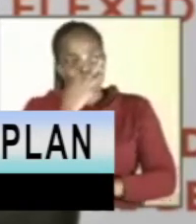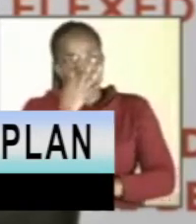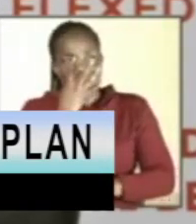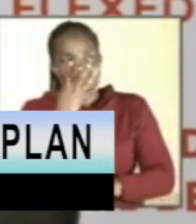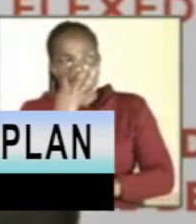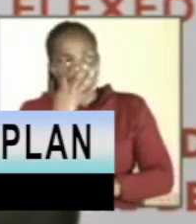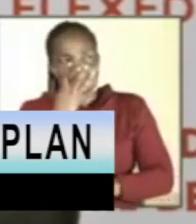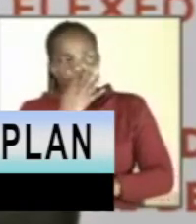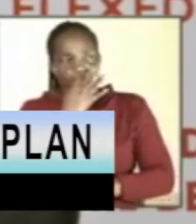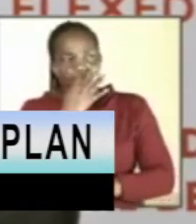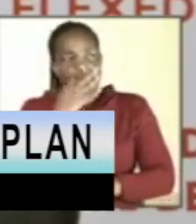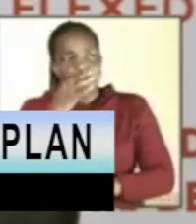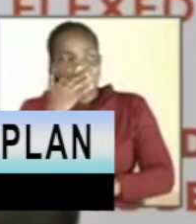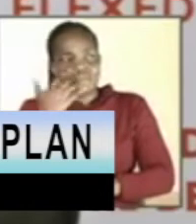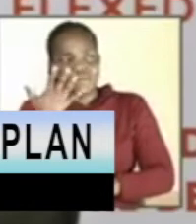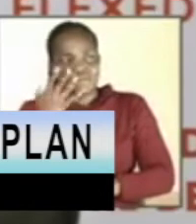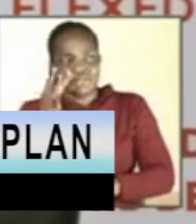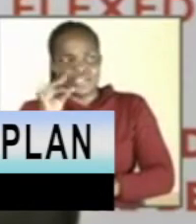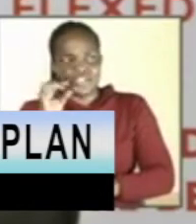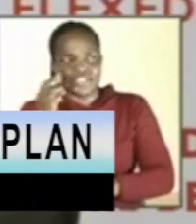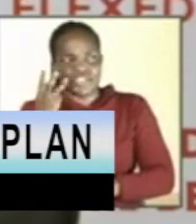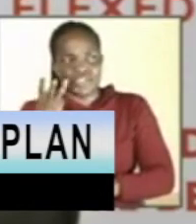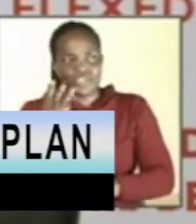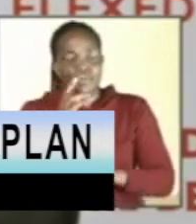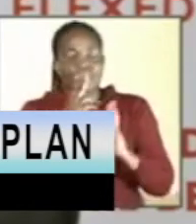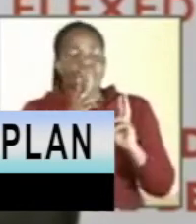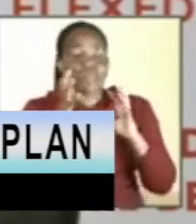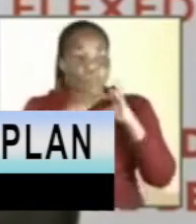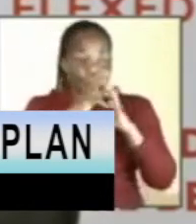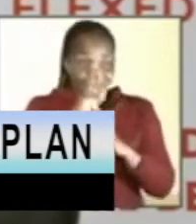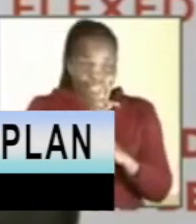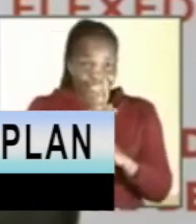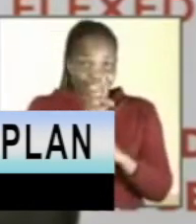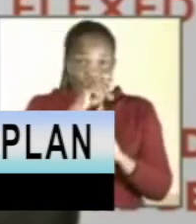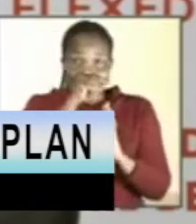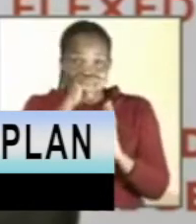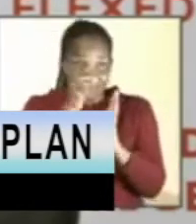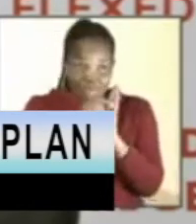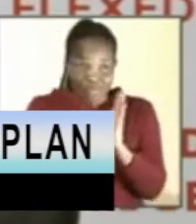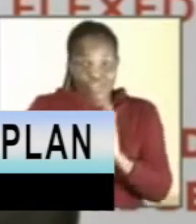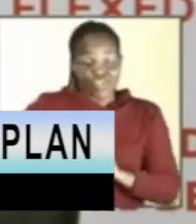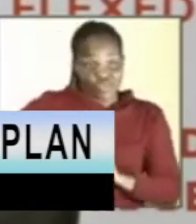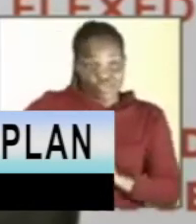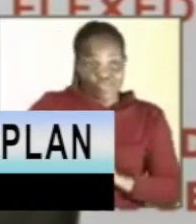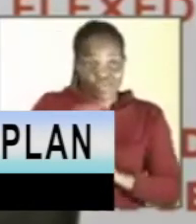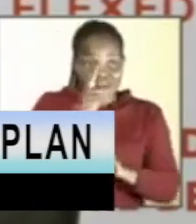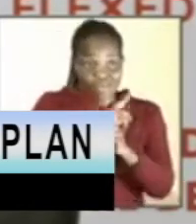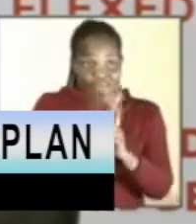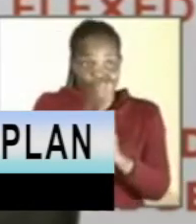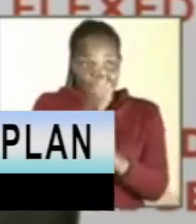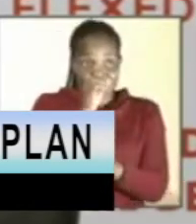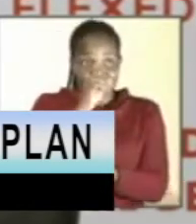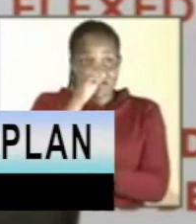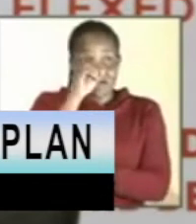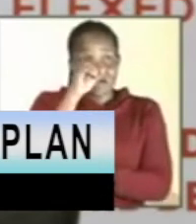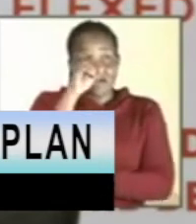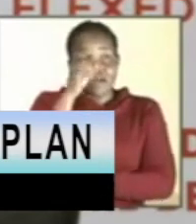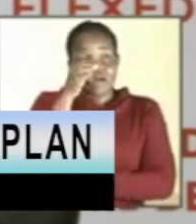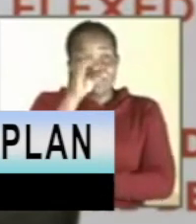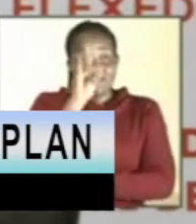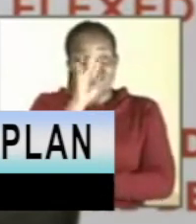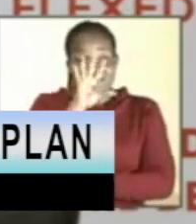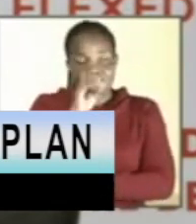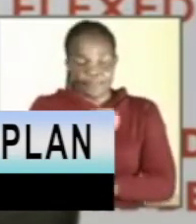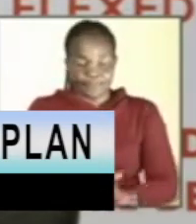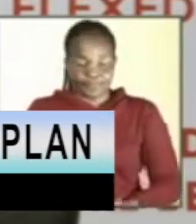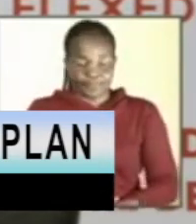134,583. And these are the people that have registered Khomas as a region, and they all benefited. Remember, we were